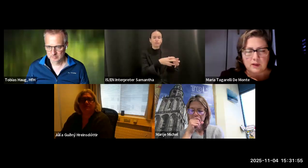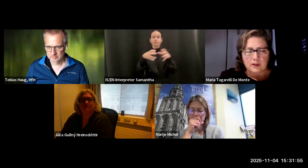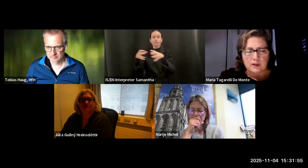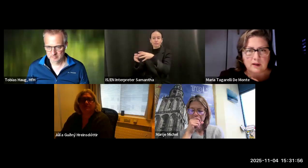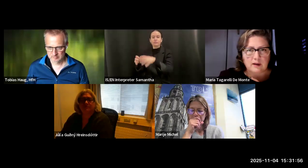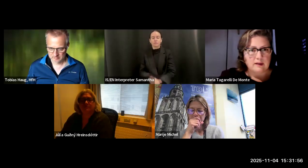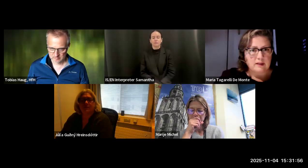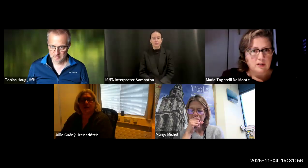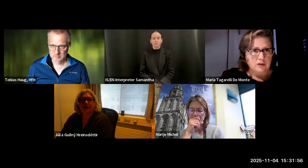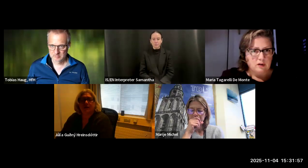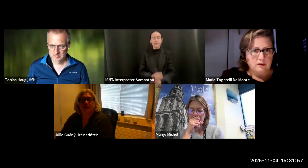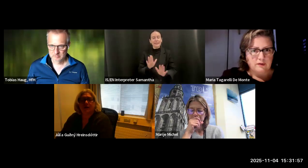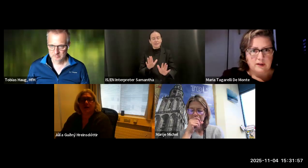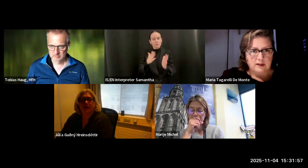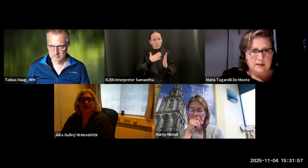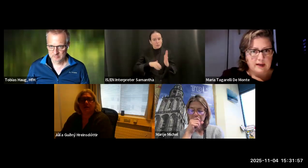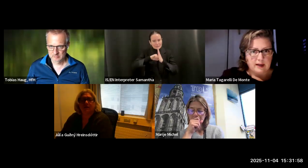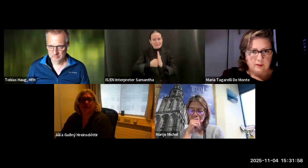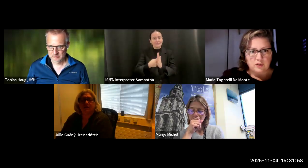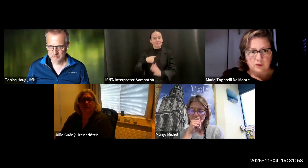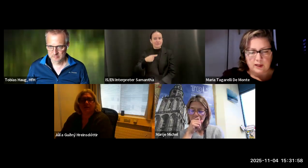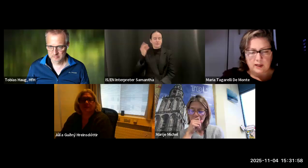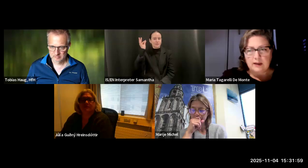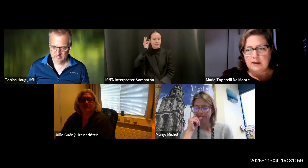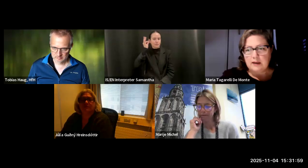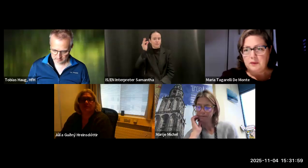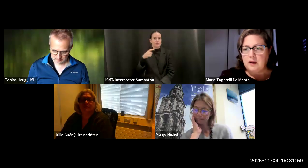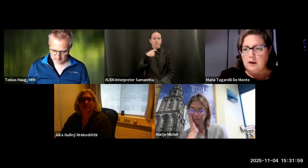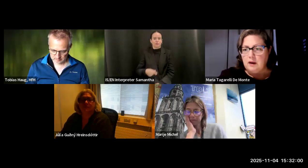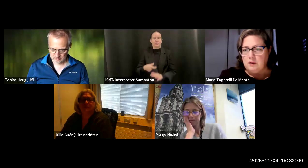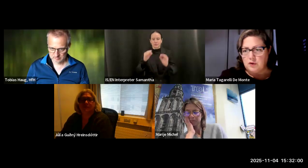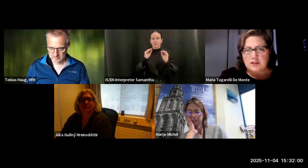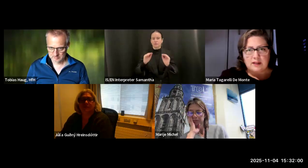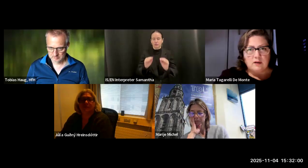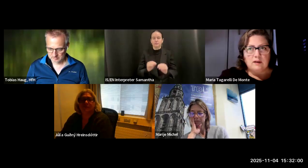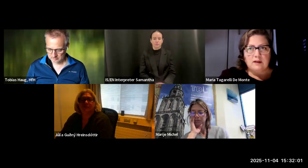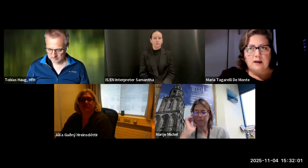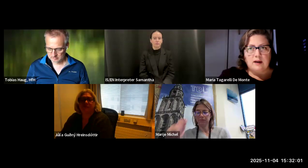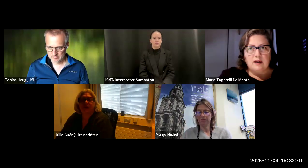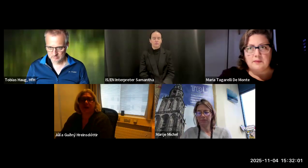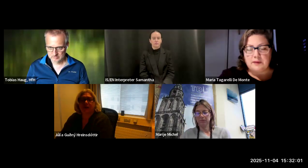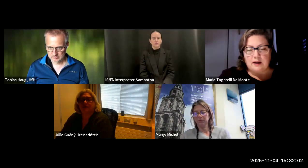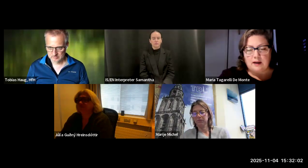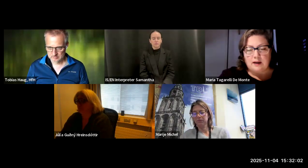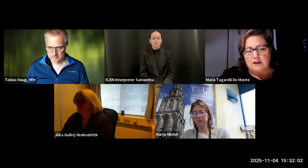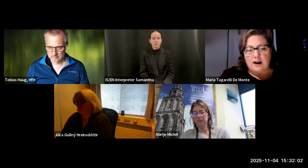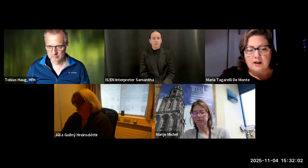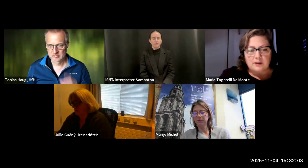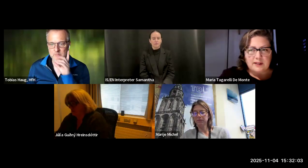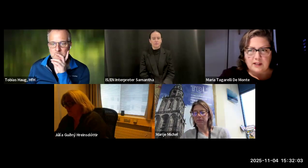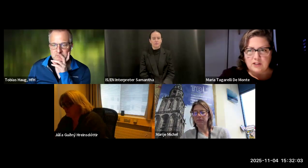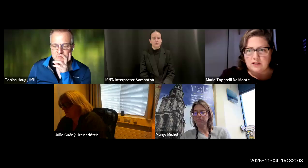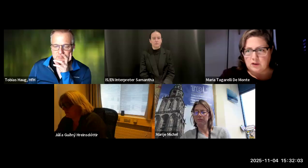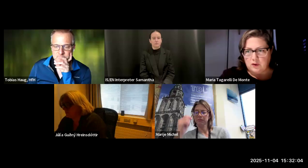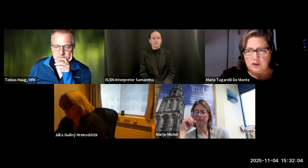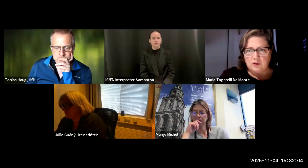as a hearing teacher of sign language, okay? So, of course, there